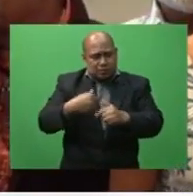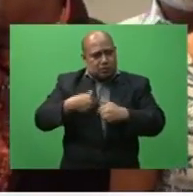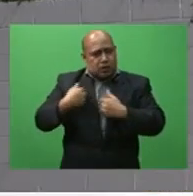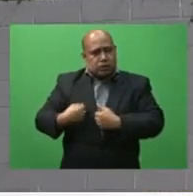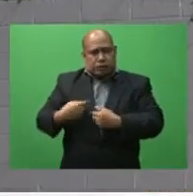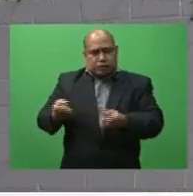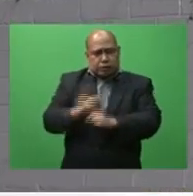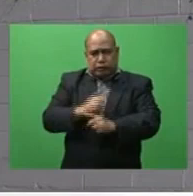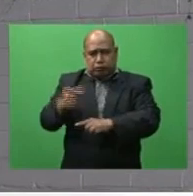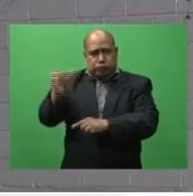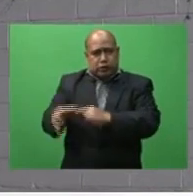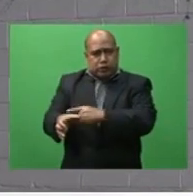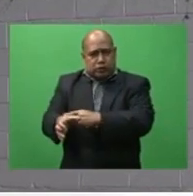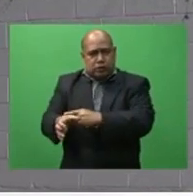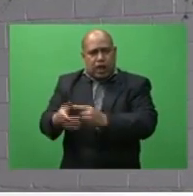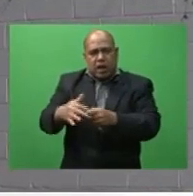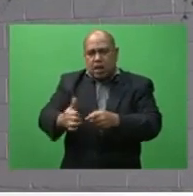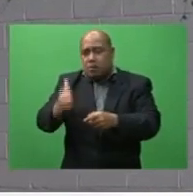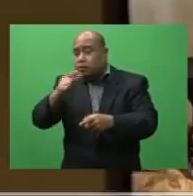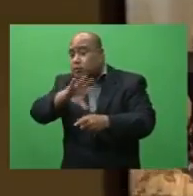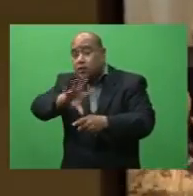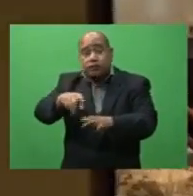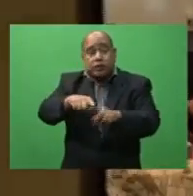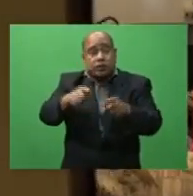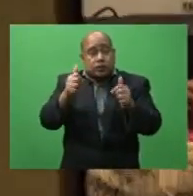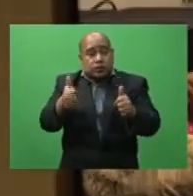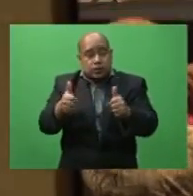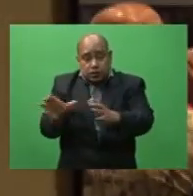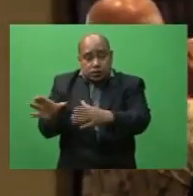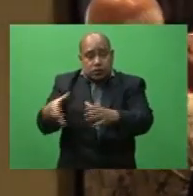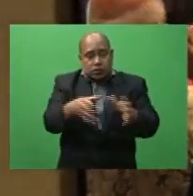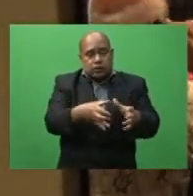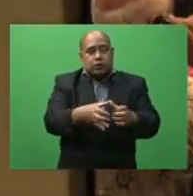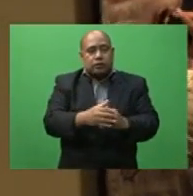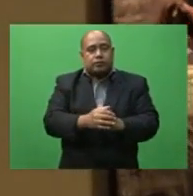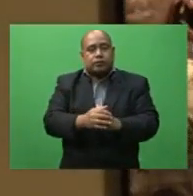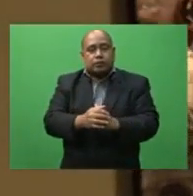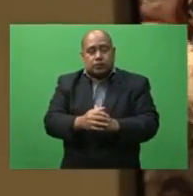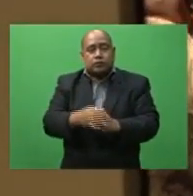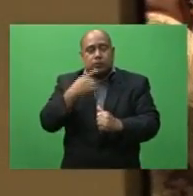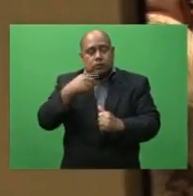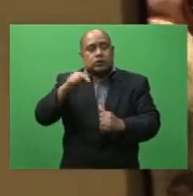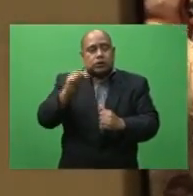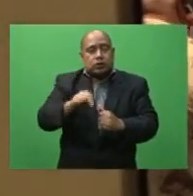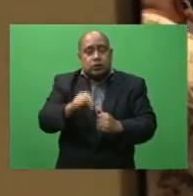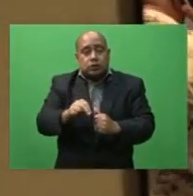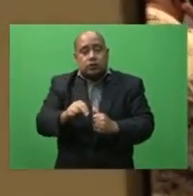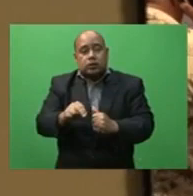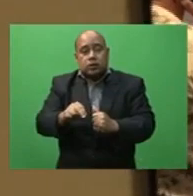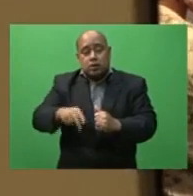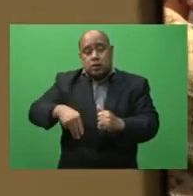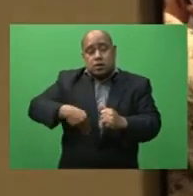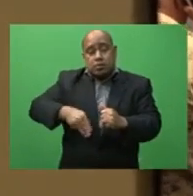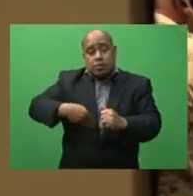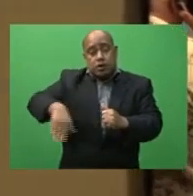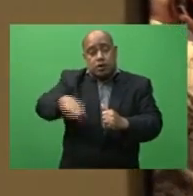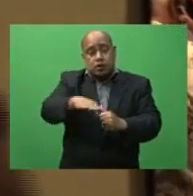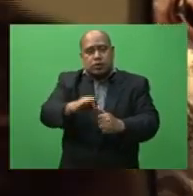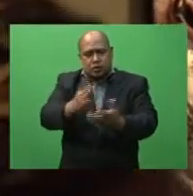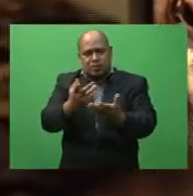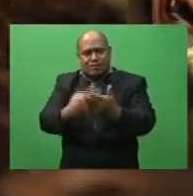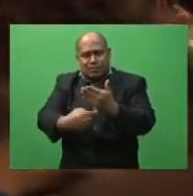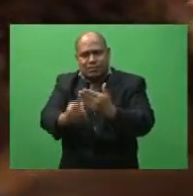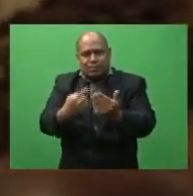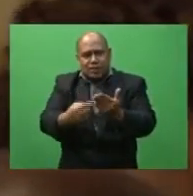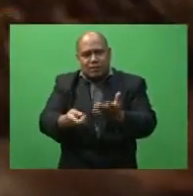over the items, but not to a plaintiff in the recent legal action against the party or a member of one of the factions. She is offered to surrender